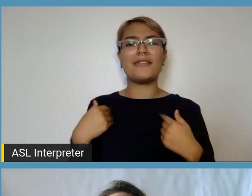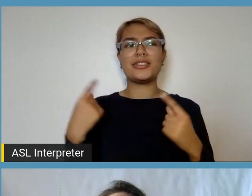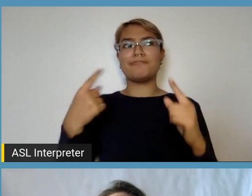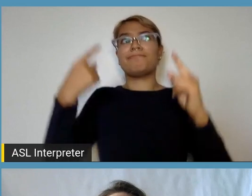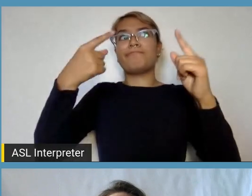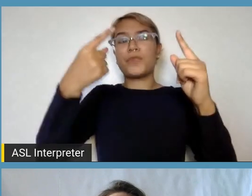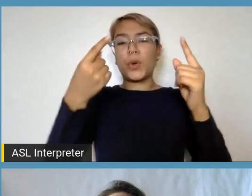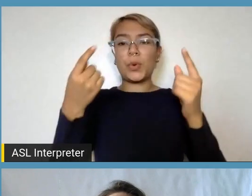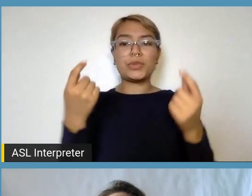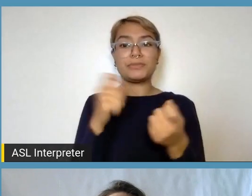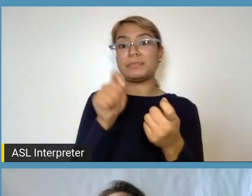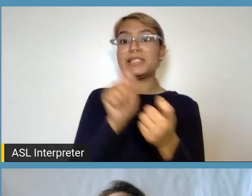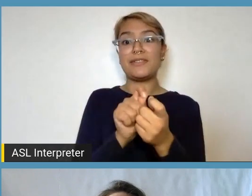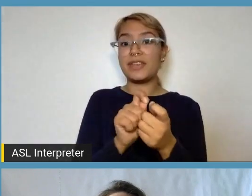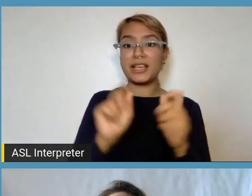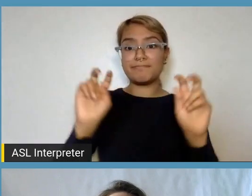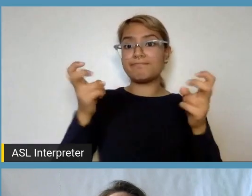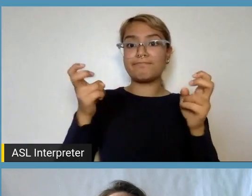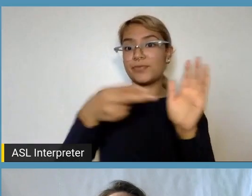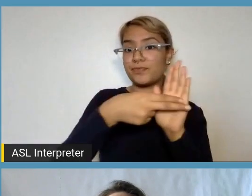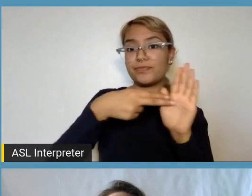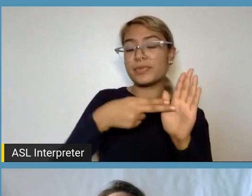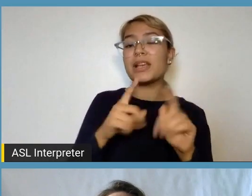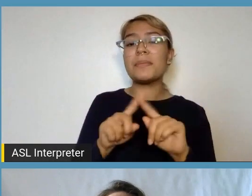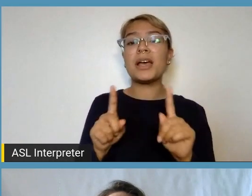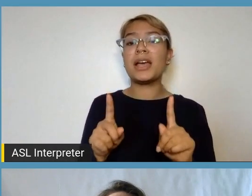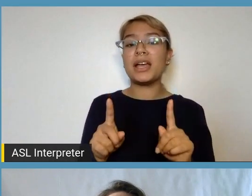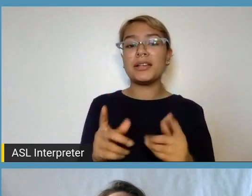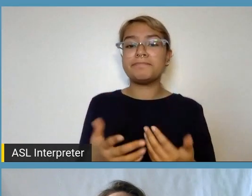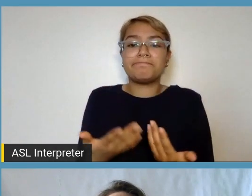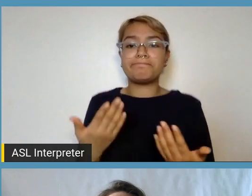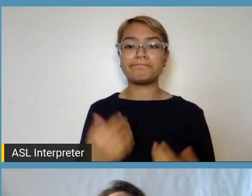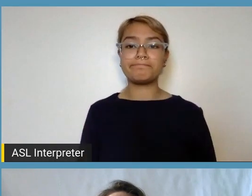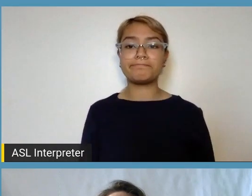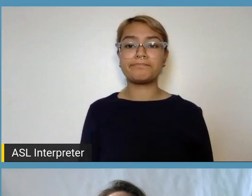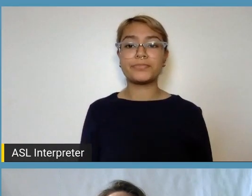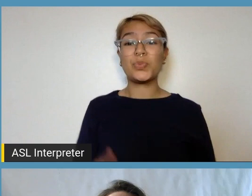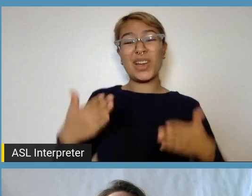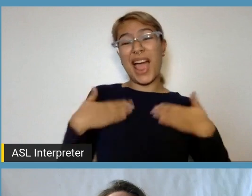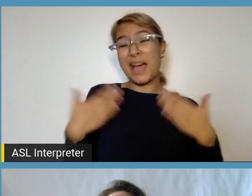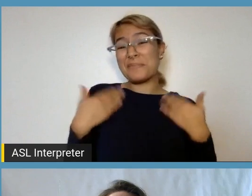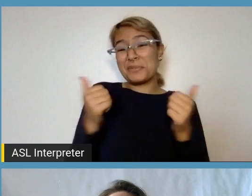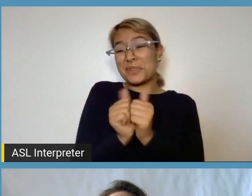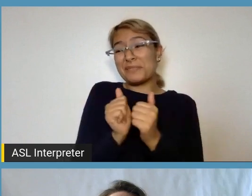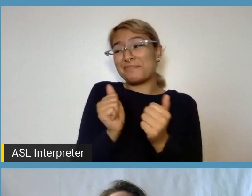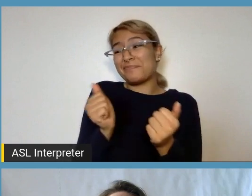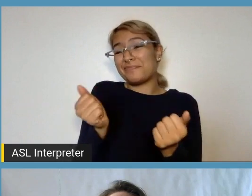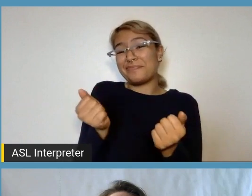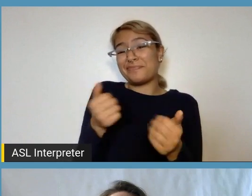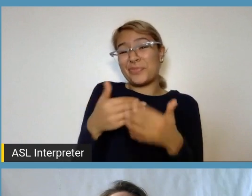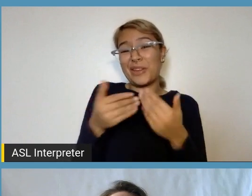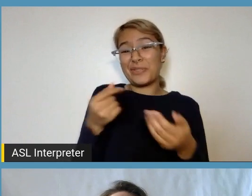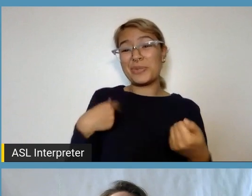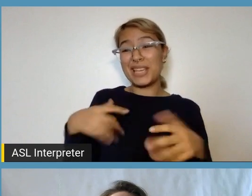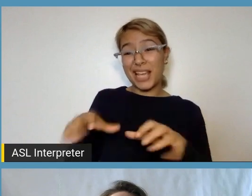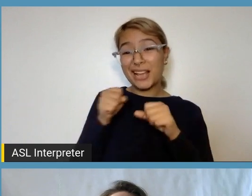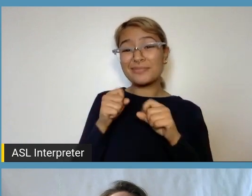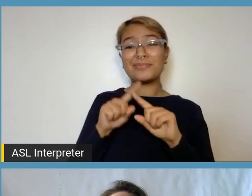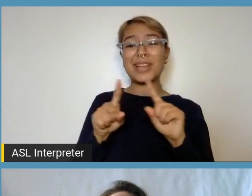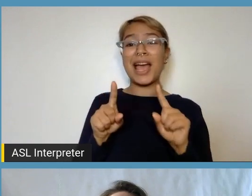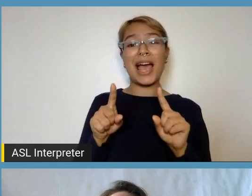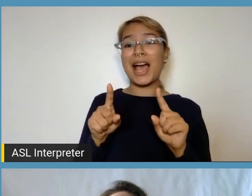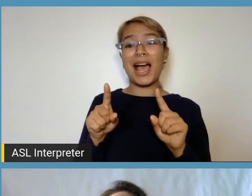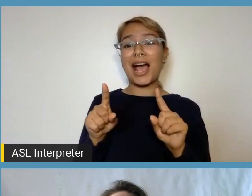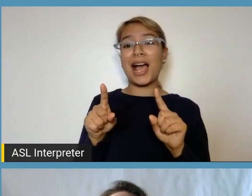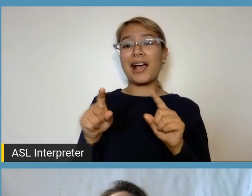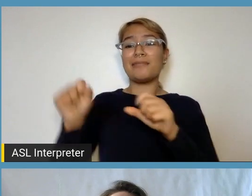or formal way of measuring anything. We're happy with whatever we can get and we're not willing to put a whole lot